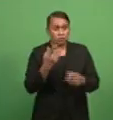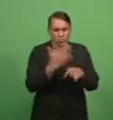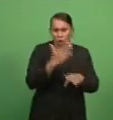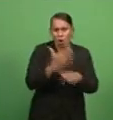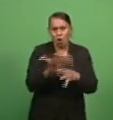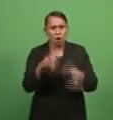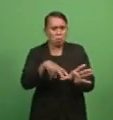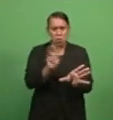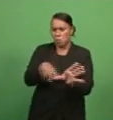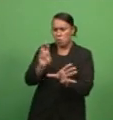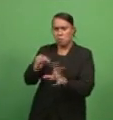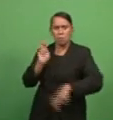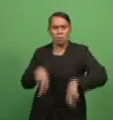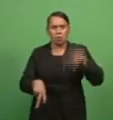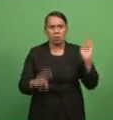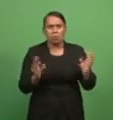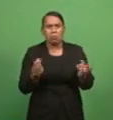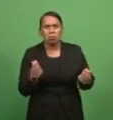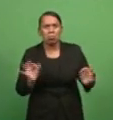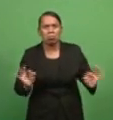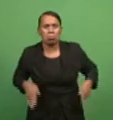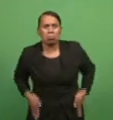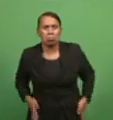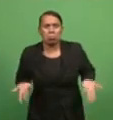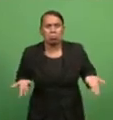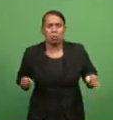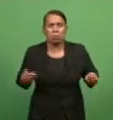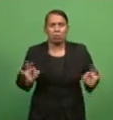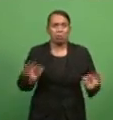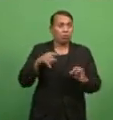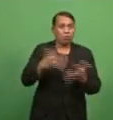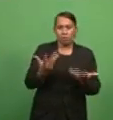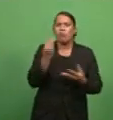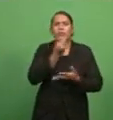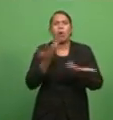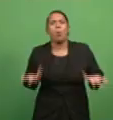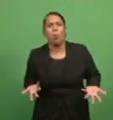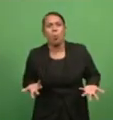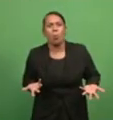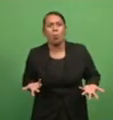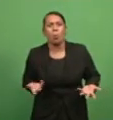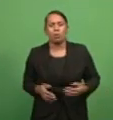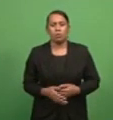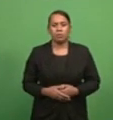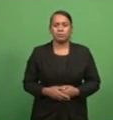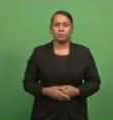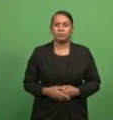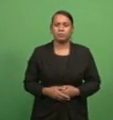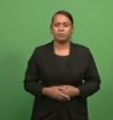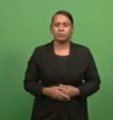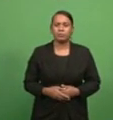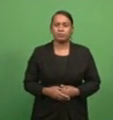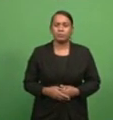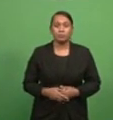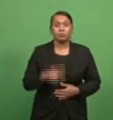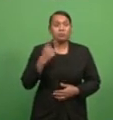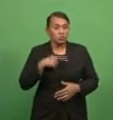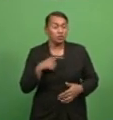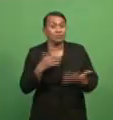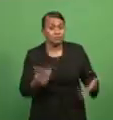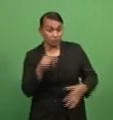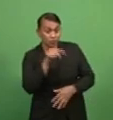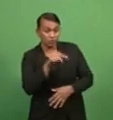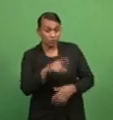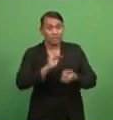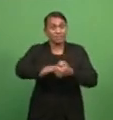ability to basically get food on the table has been put into jeopardy just because of